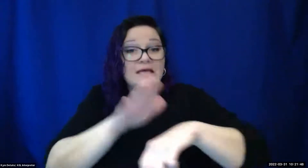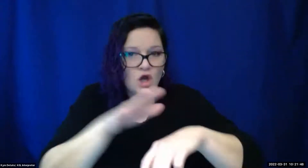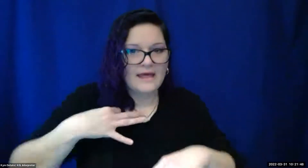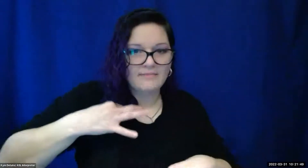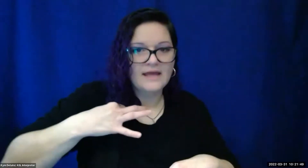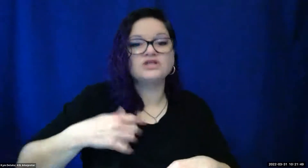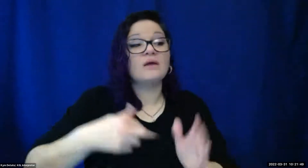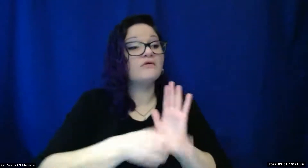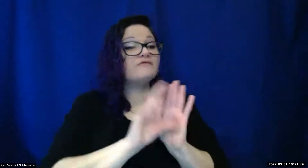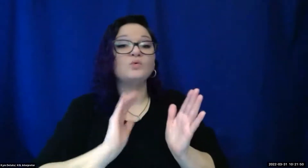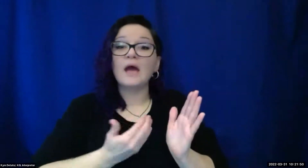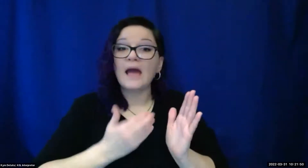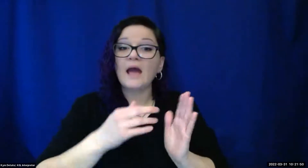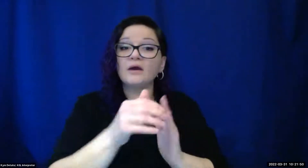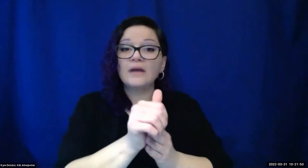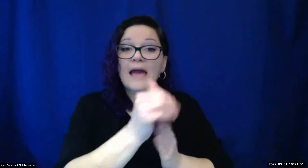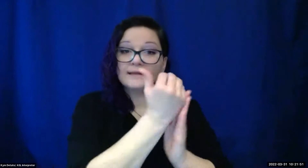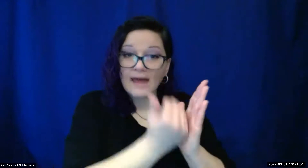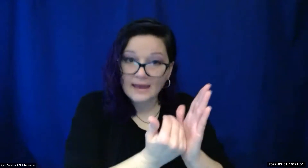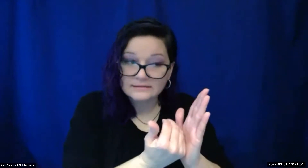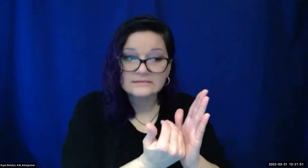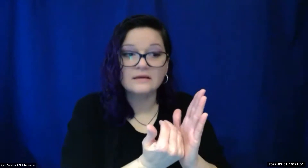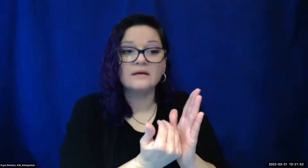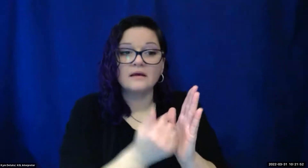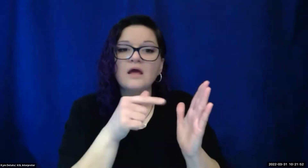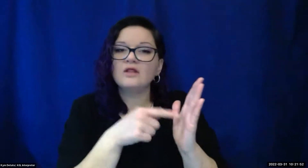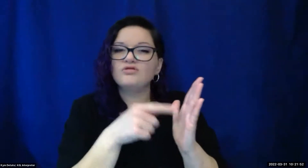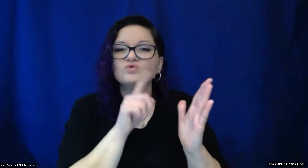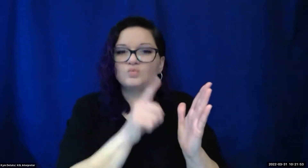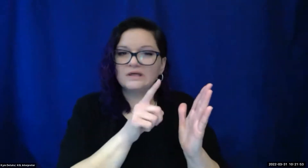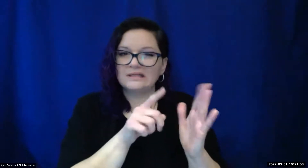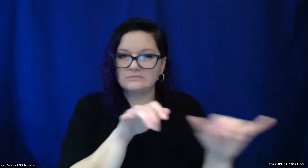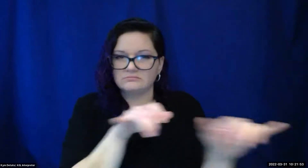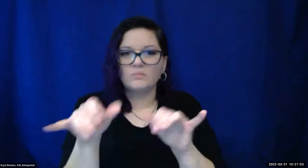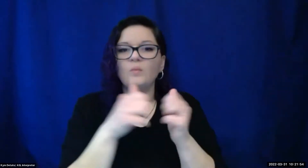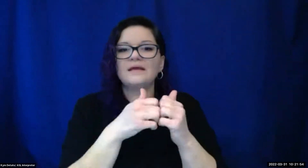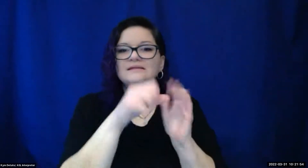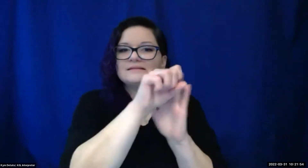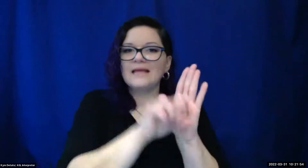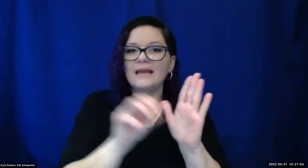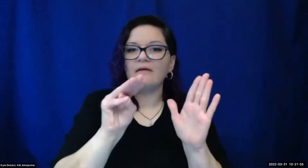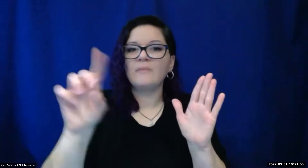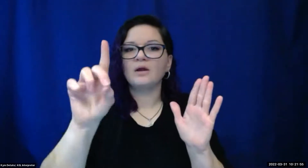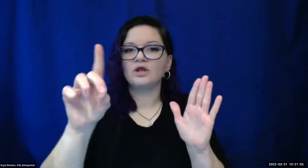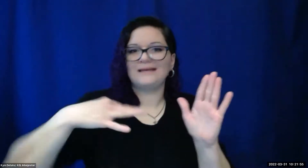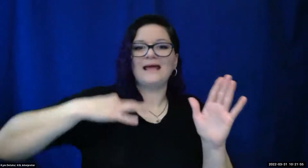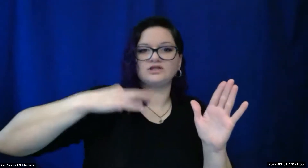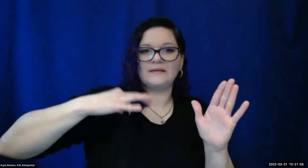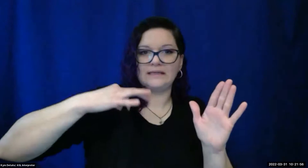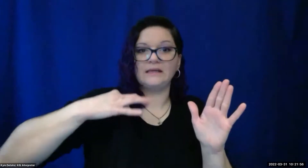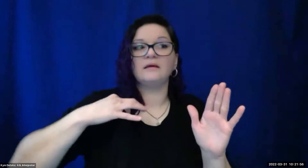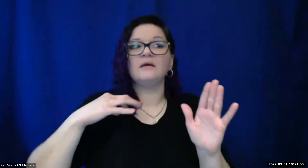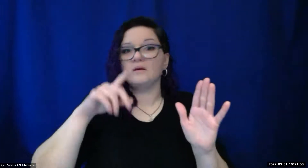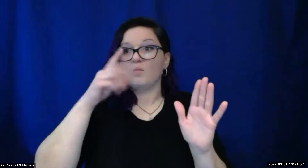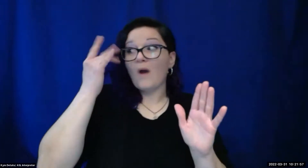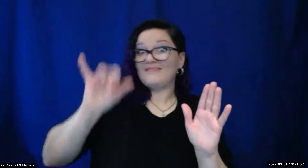guidelines, which are a mirror image of state eligibility, state of Maryland, where that is our funding